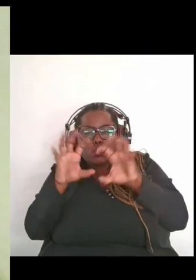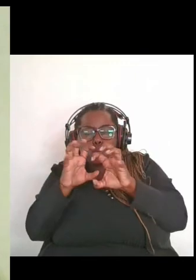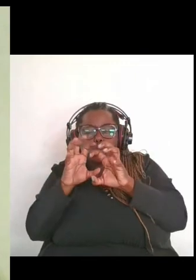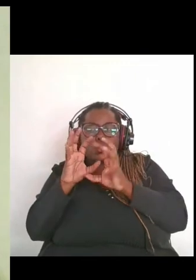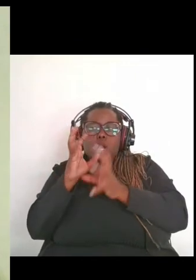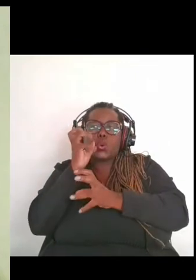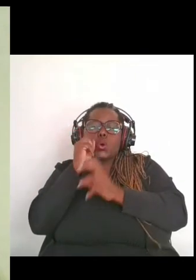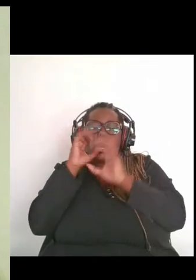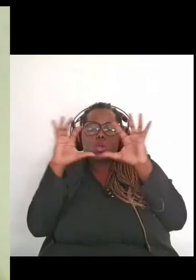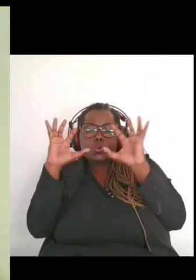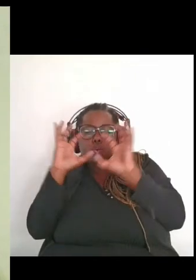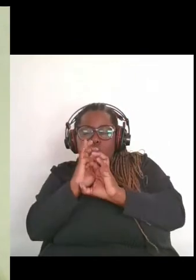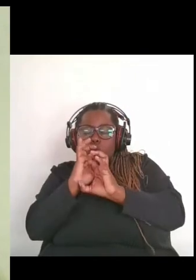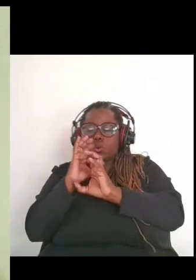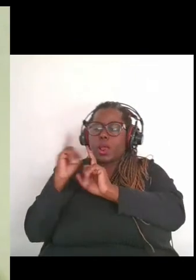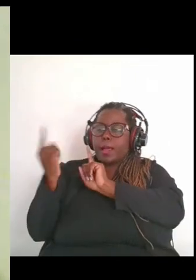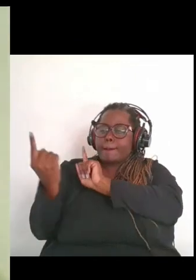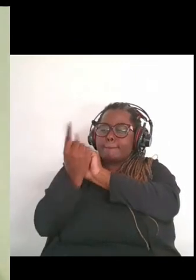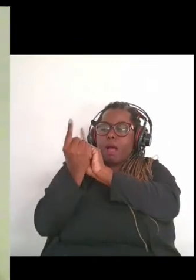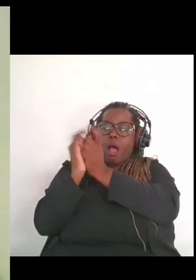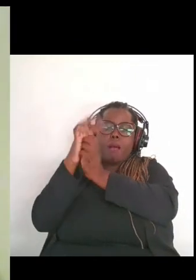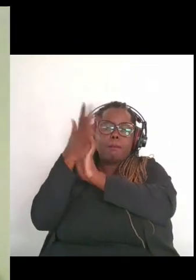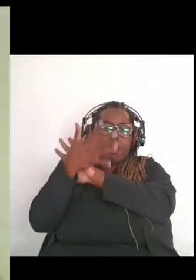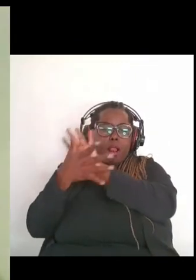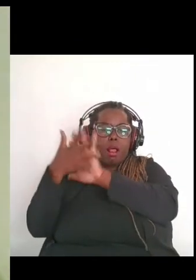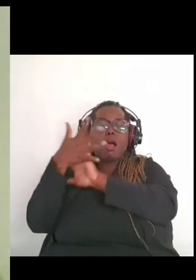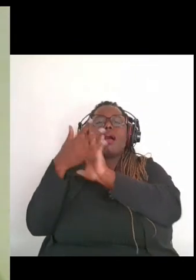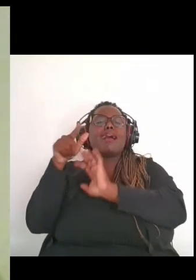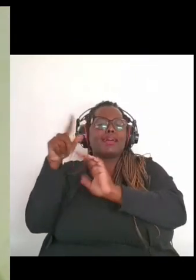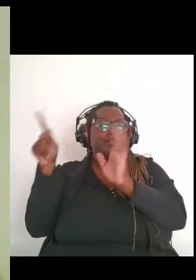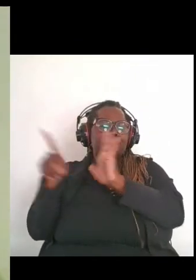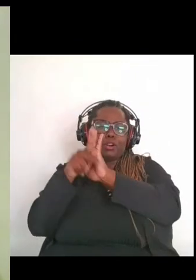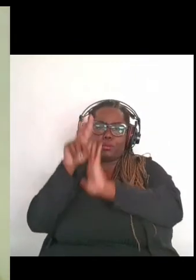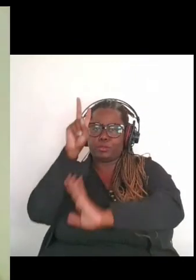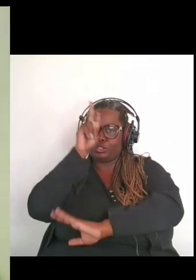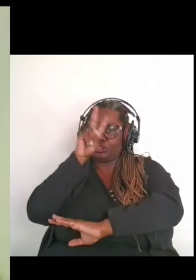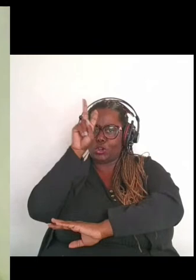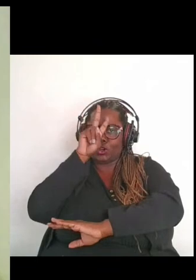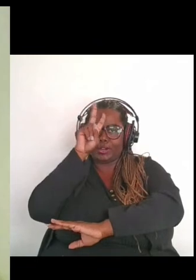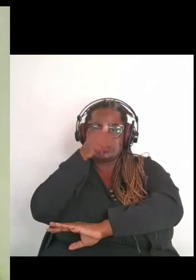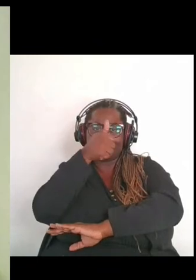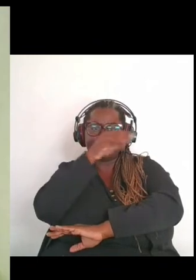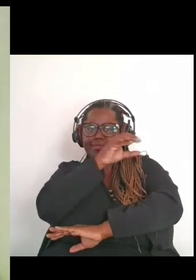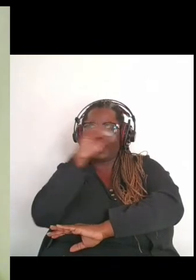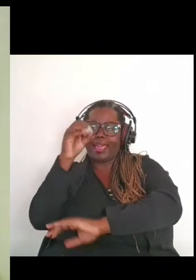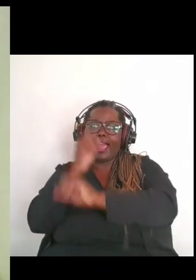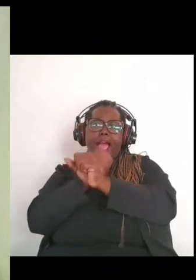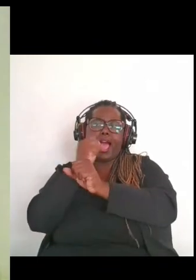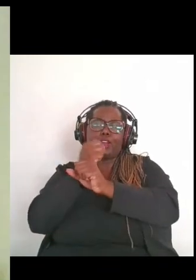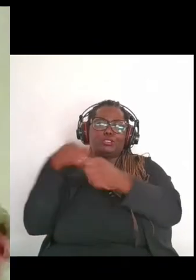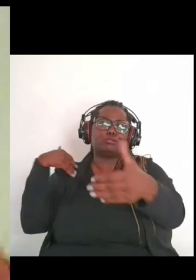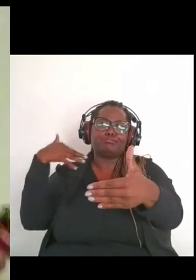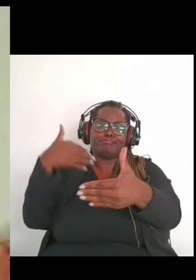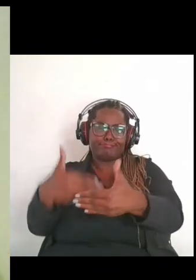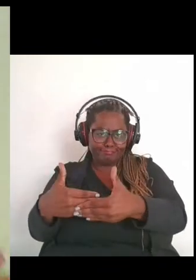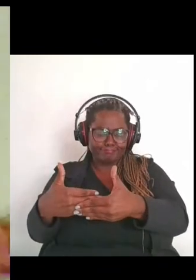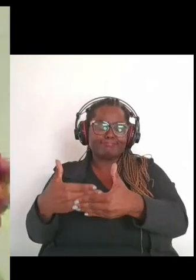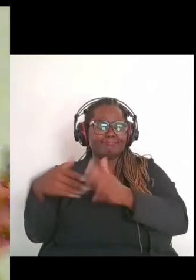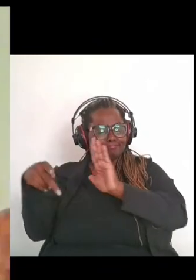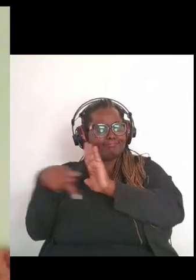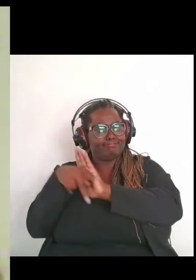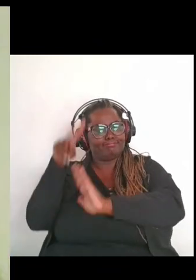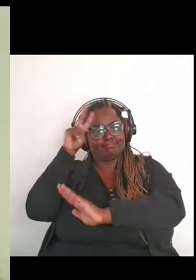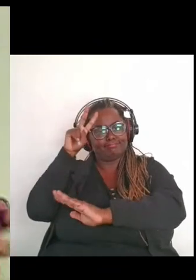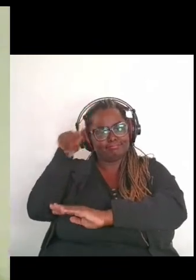last 100 years um it was forbidden to to be openly gay and the dark